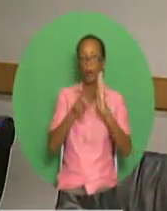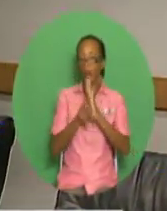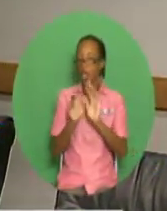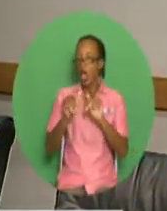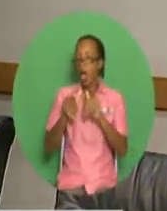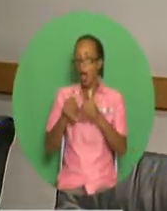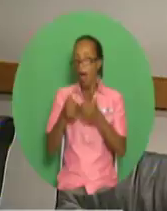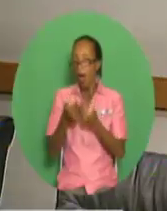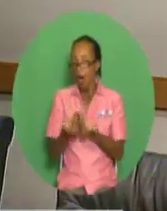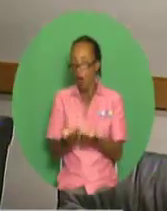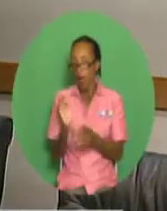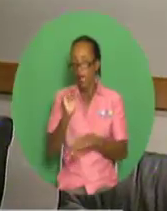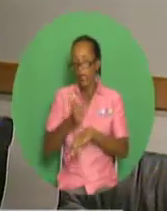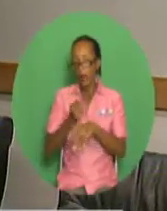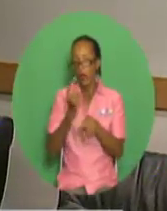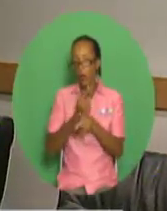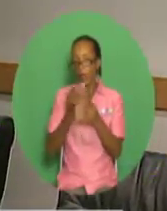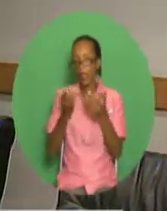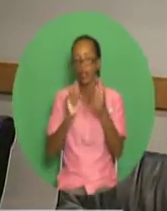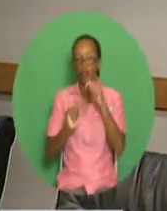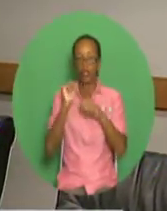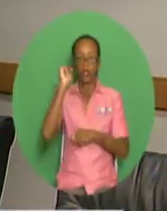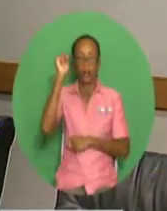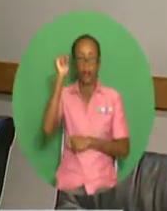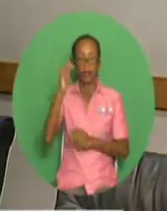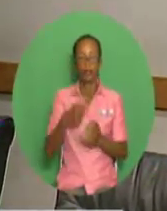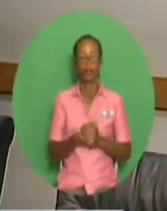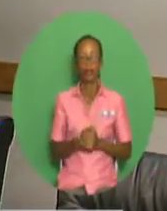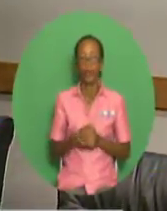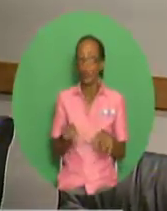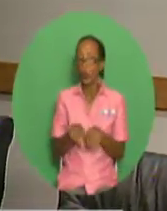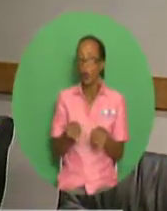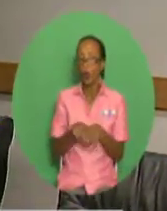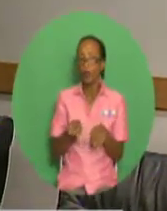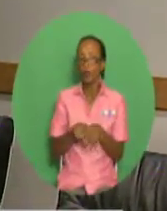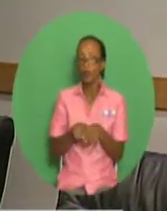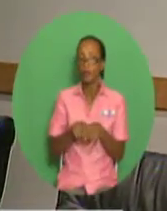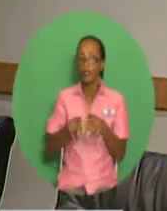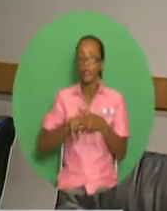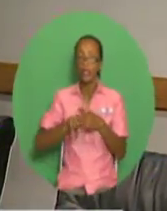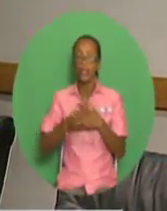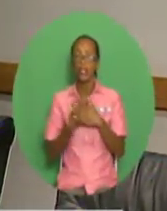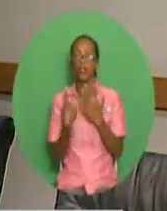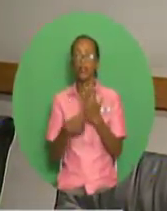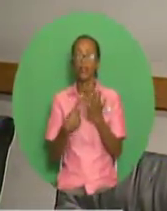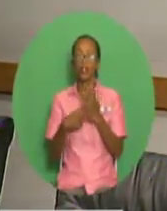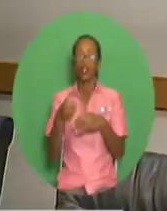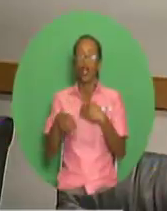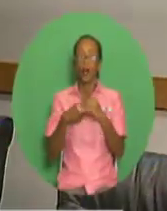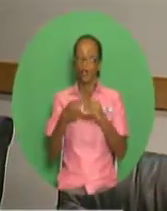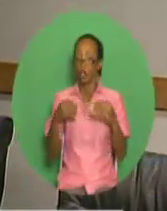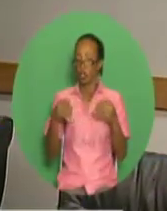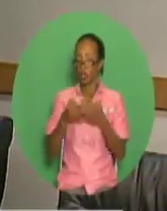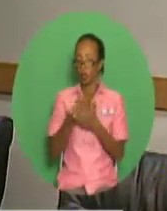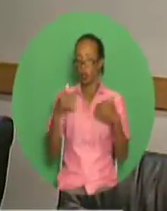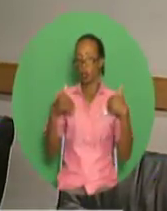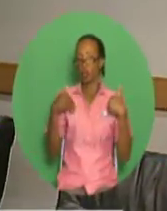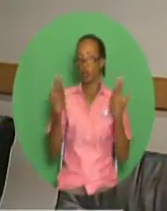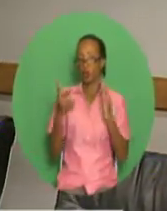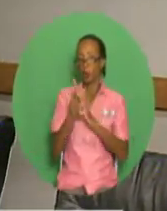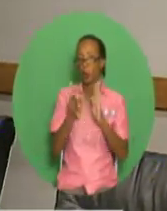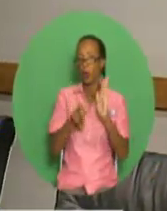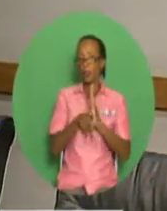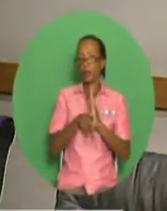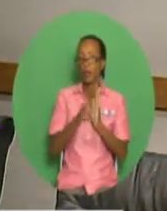implementing as well. We also, as I said before, started the consultation for the new youth policy, which we hope